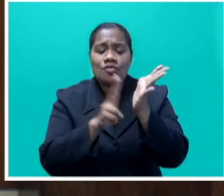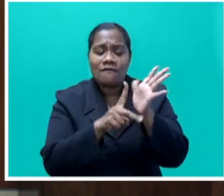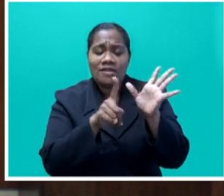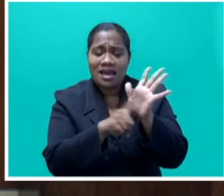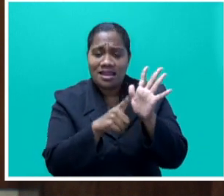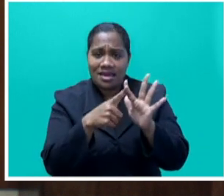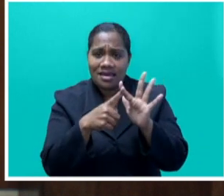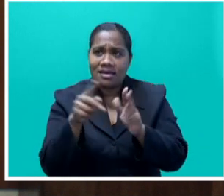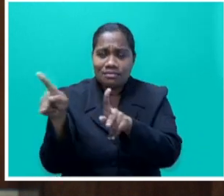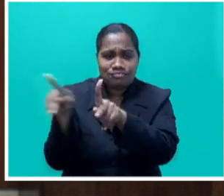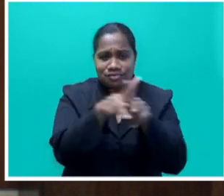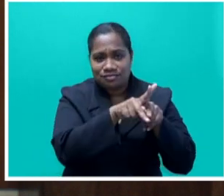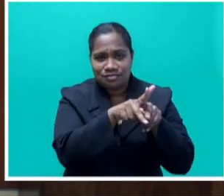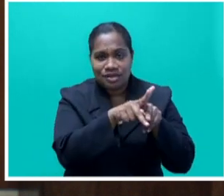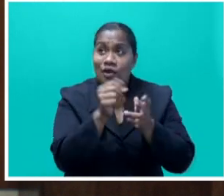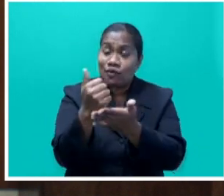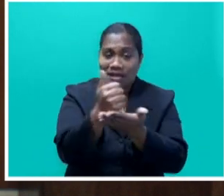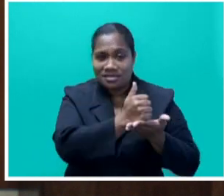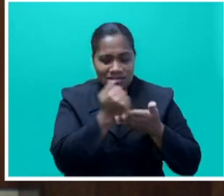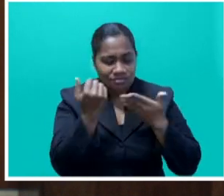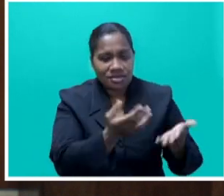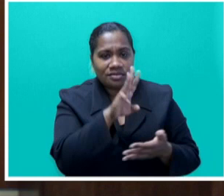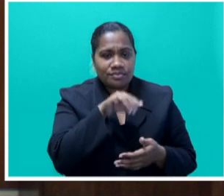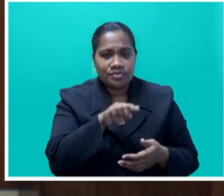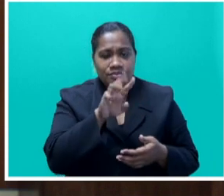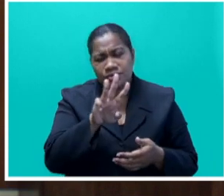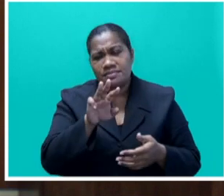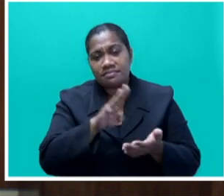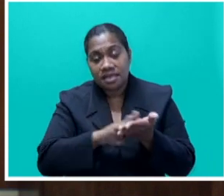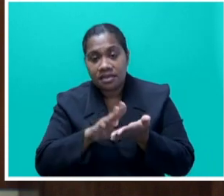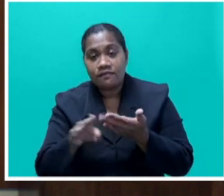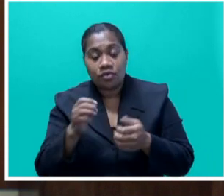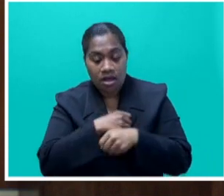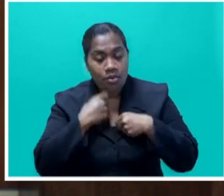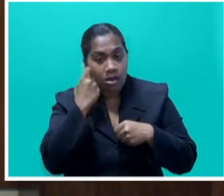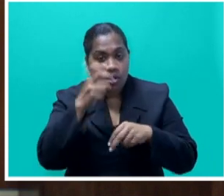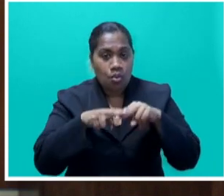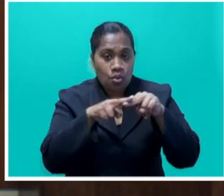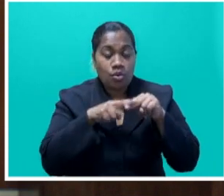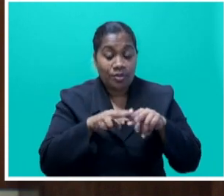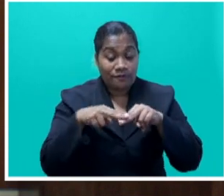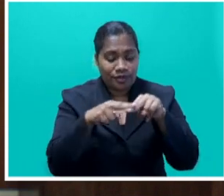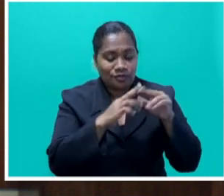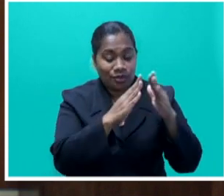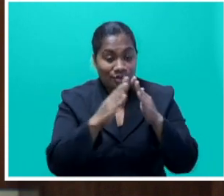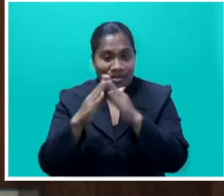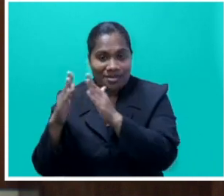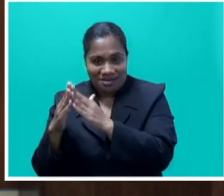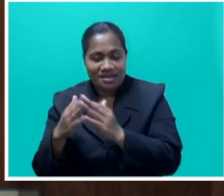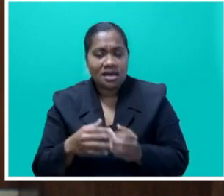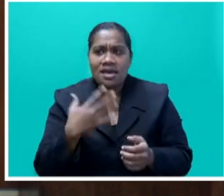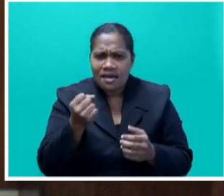timely assistance to provide 0.3 million to our 3 aged care homes in Fiji. And of course, we have other homes, as